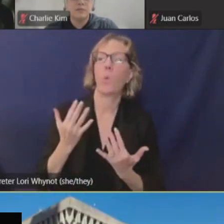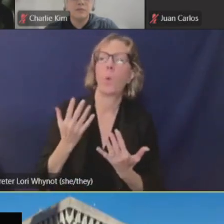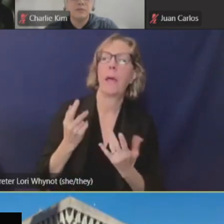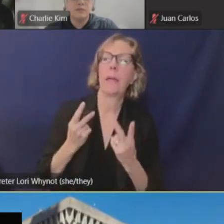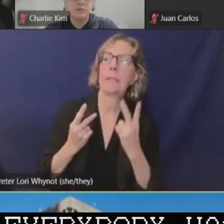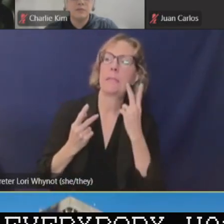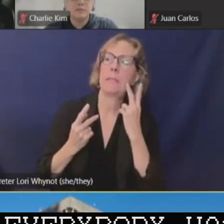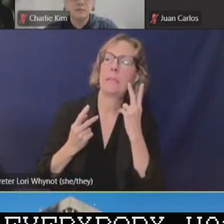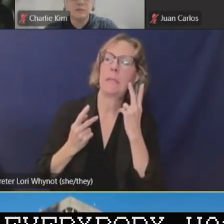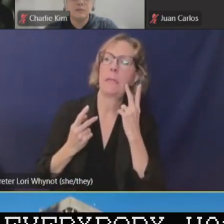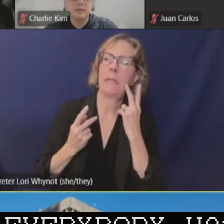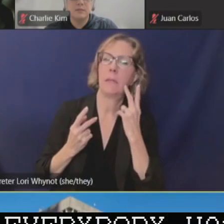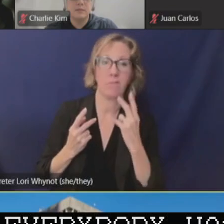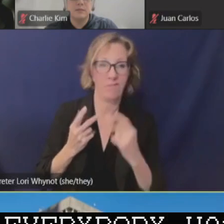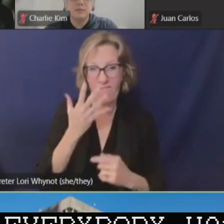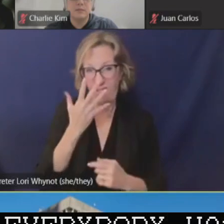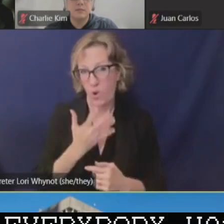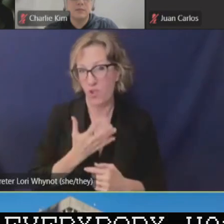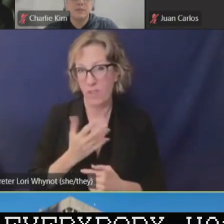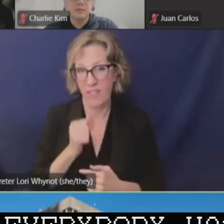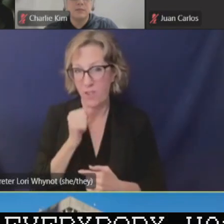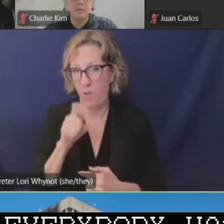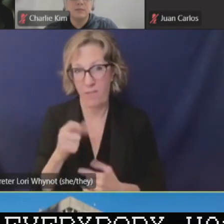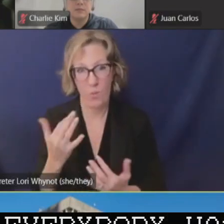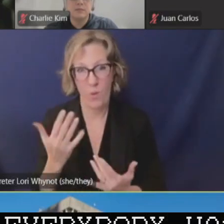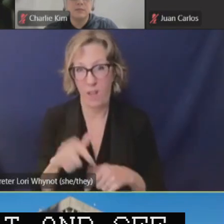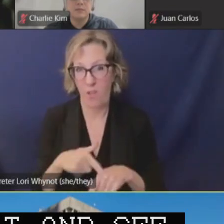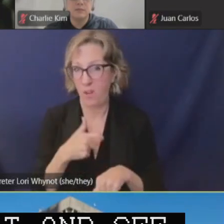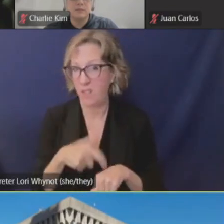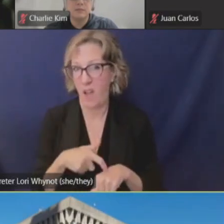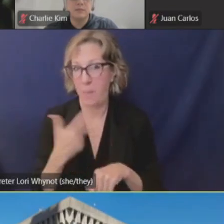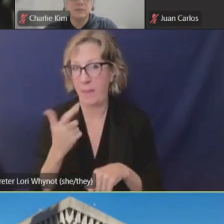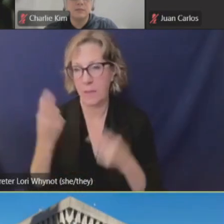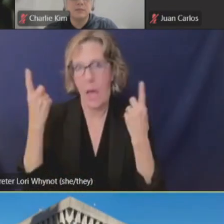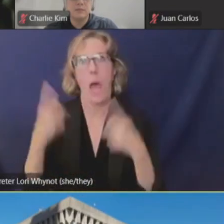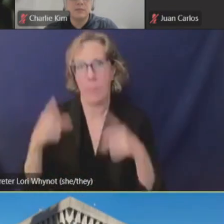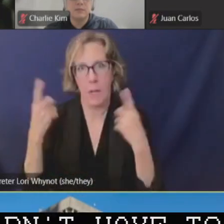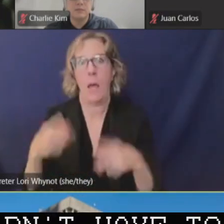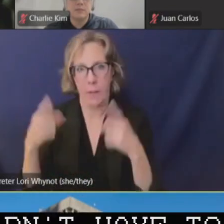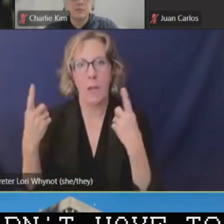have to wait too long. Like someone said, there were hundreds of